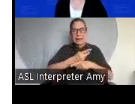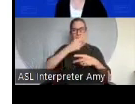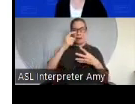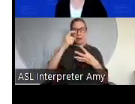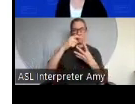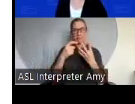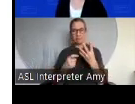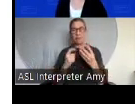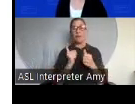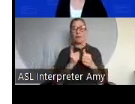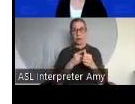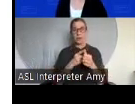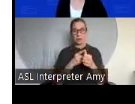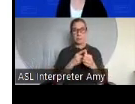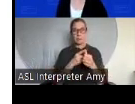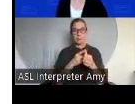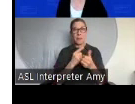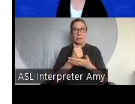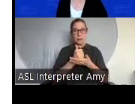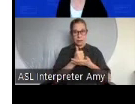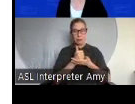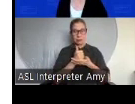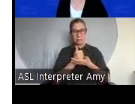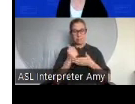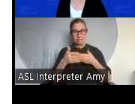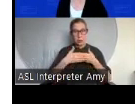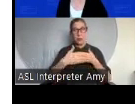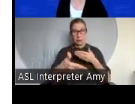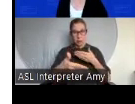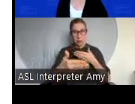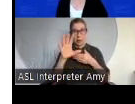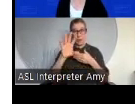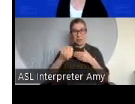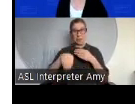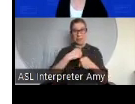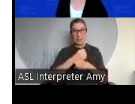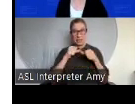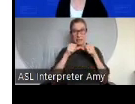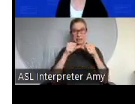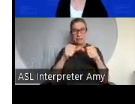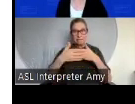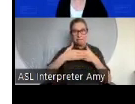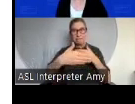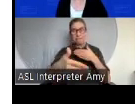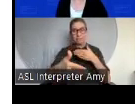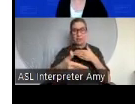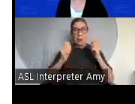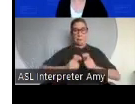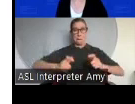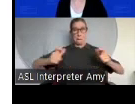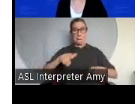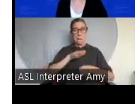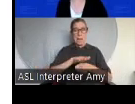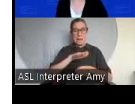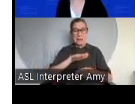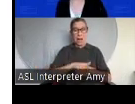ensure that this will be useful going forward in the next 50 years. It needs to be large enough, flexible